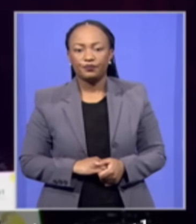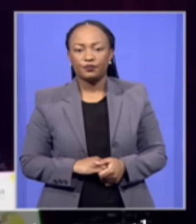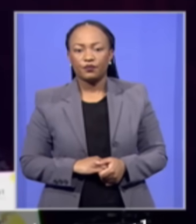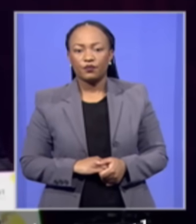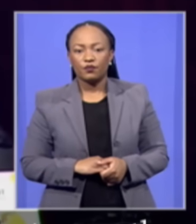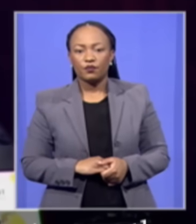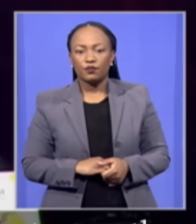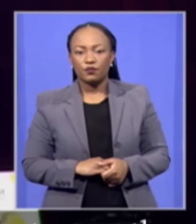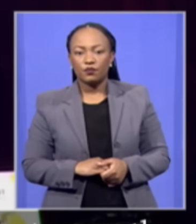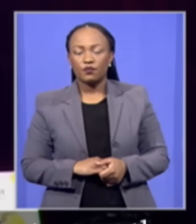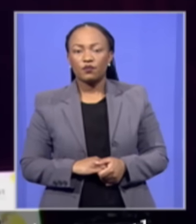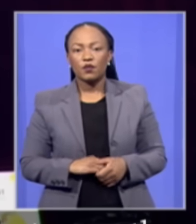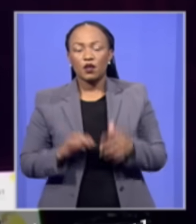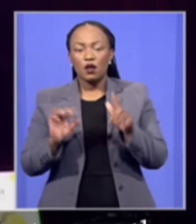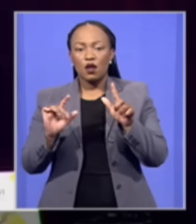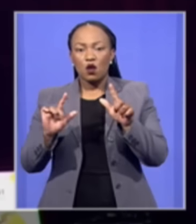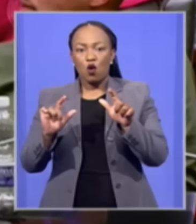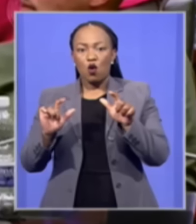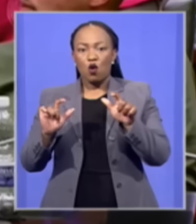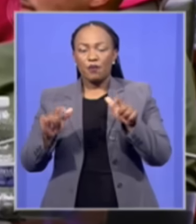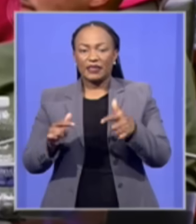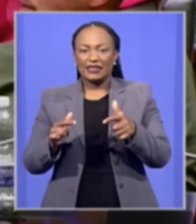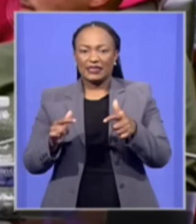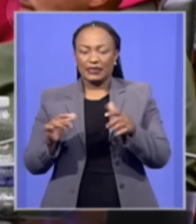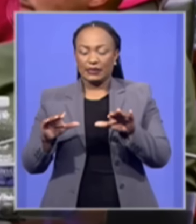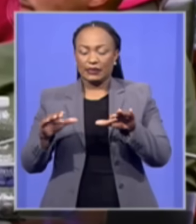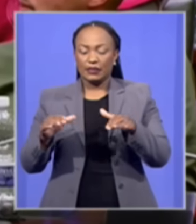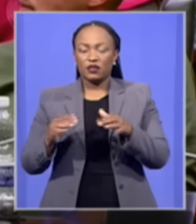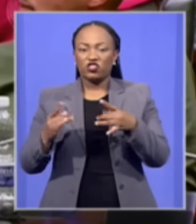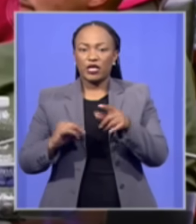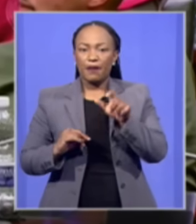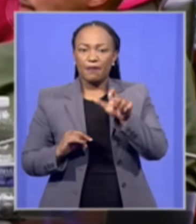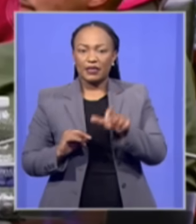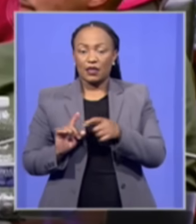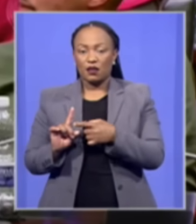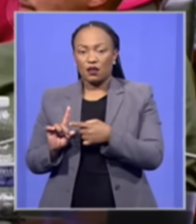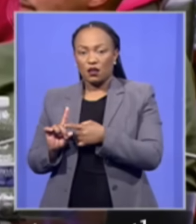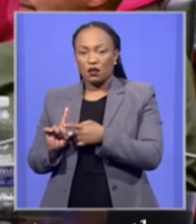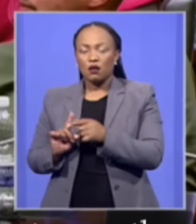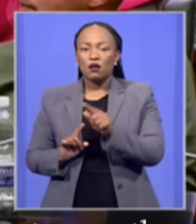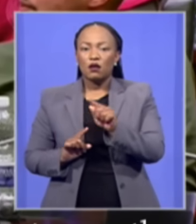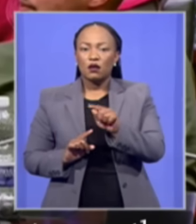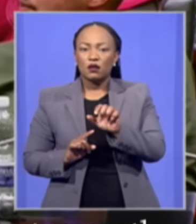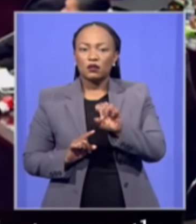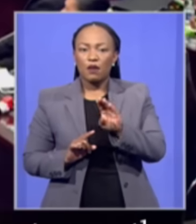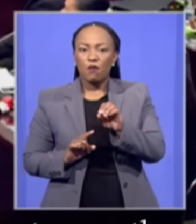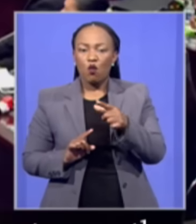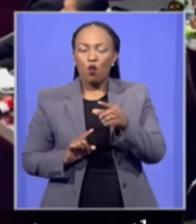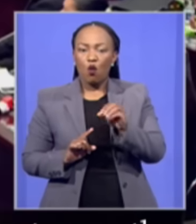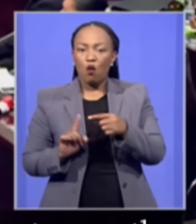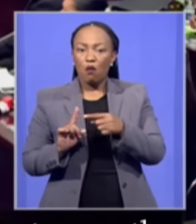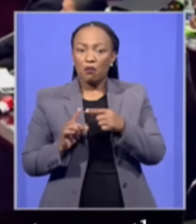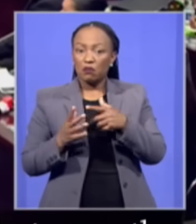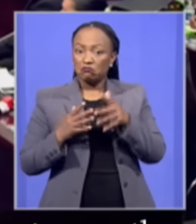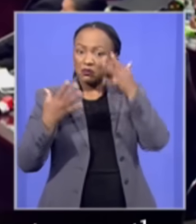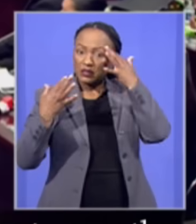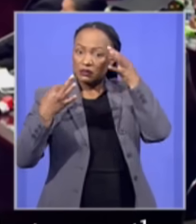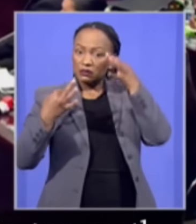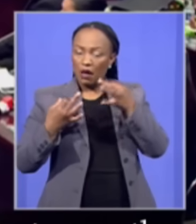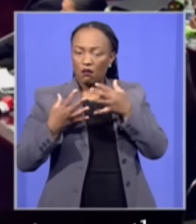Modulasetulo wa komiti Tebogo Letsie o re komiti e ke ya nka qeto efe kapa efe empa ditho tsa